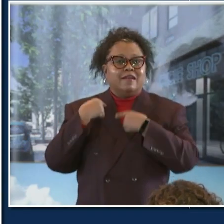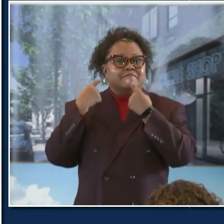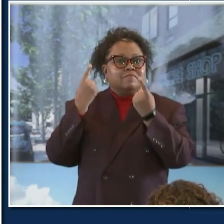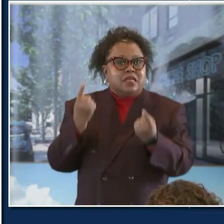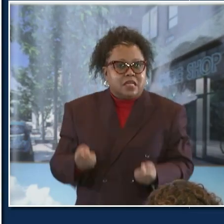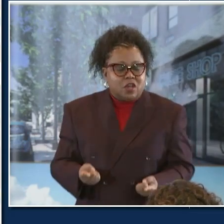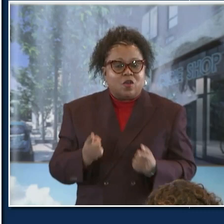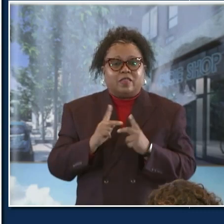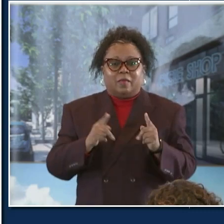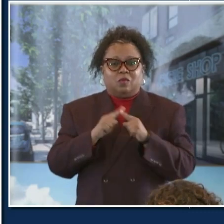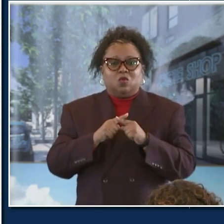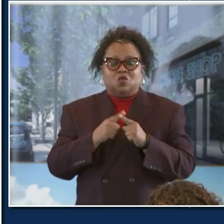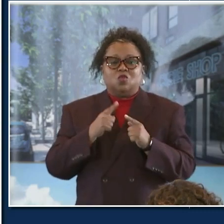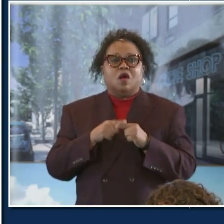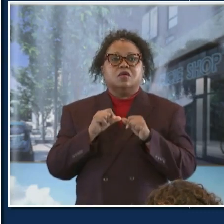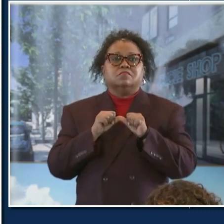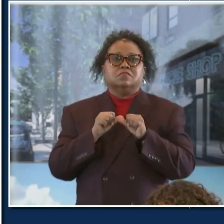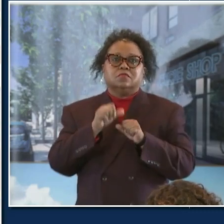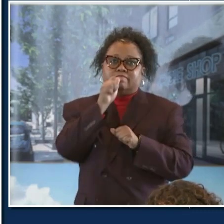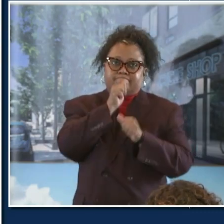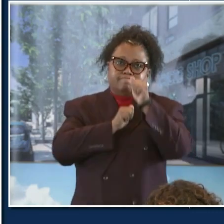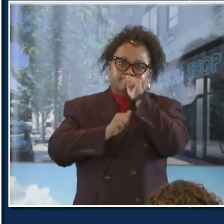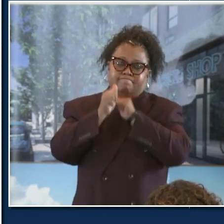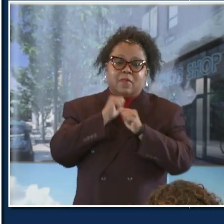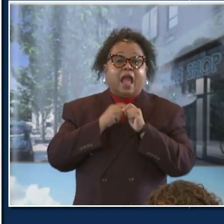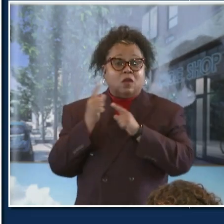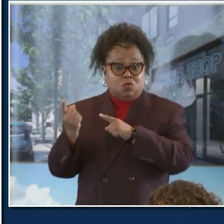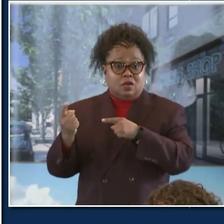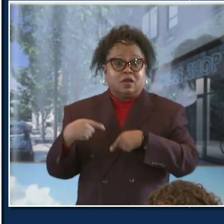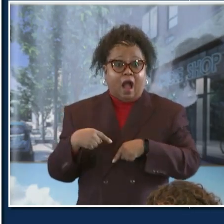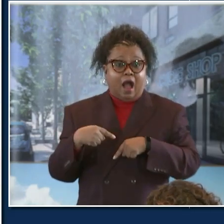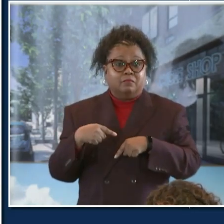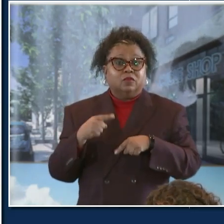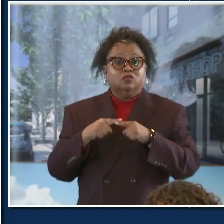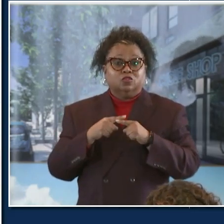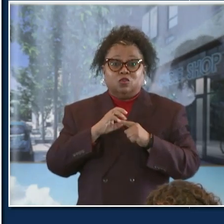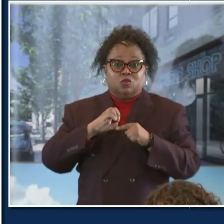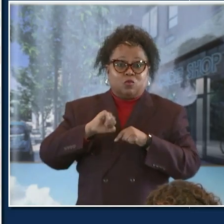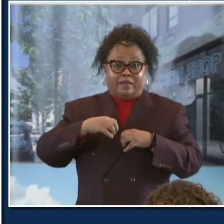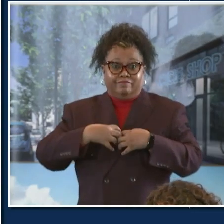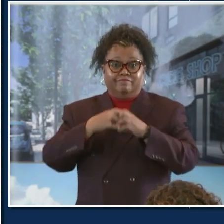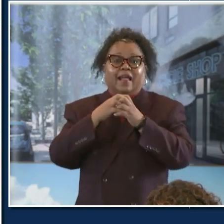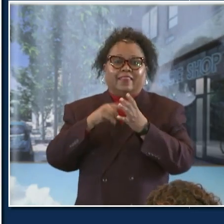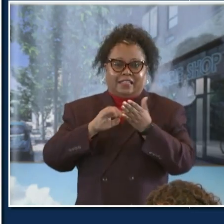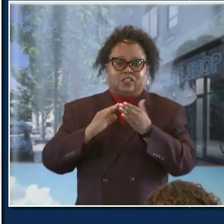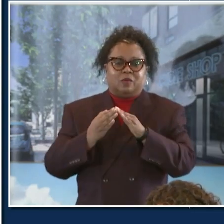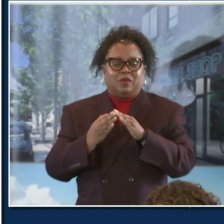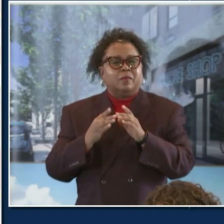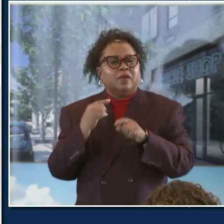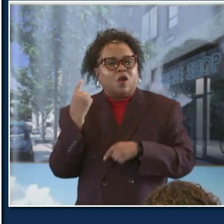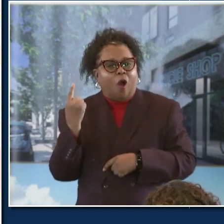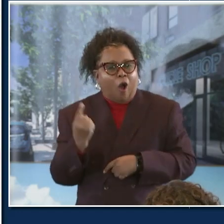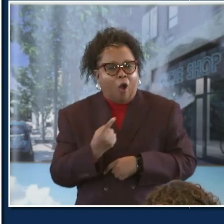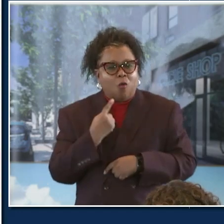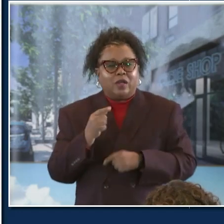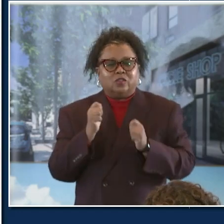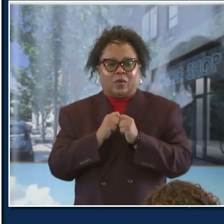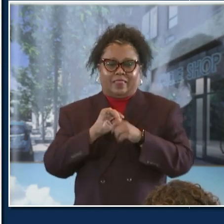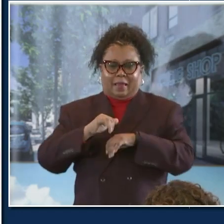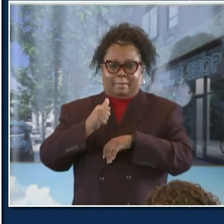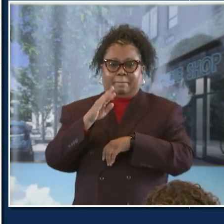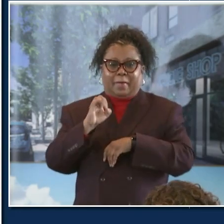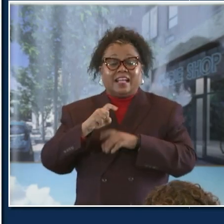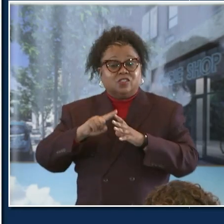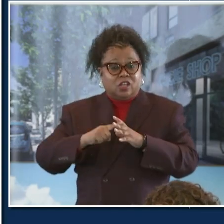here, the people who have hung on, and the people that will come to reform this community, but always with that base